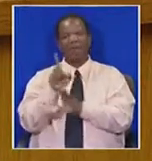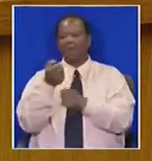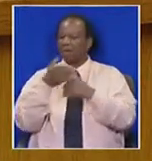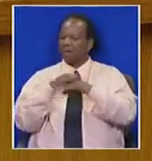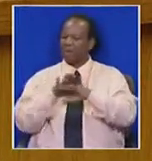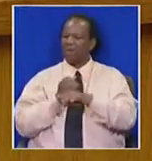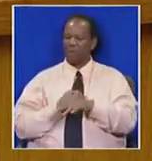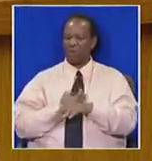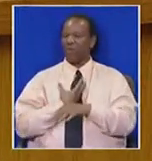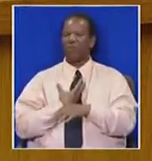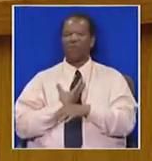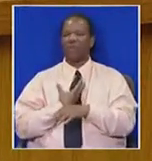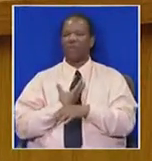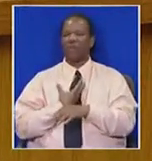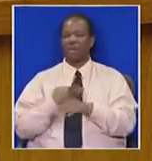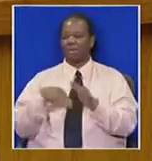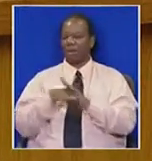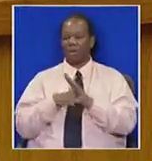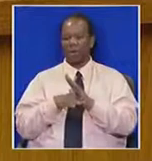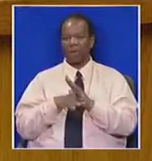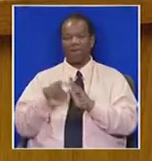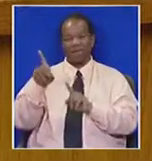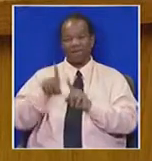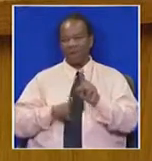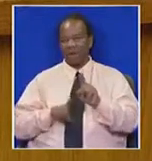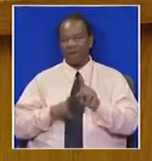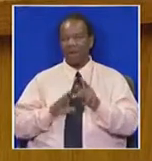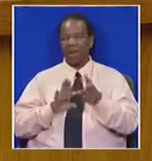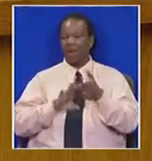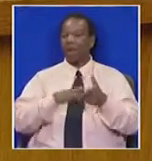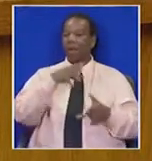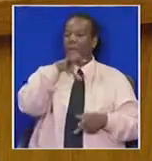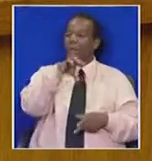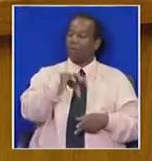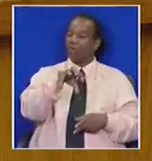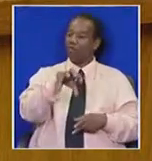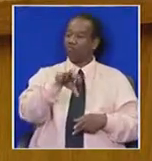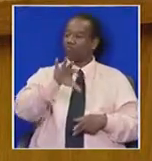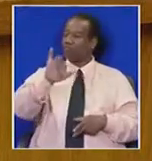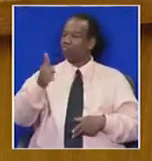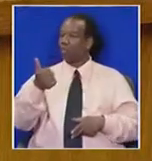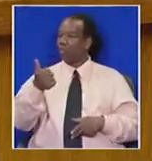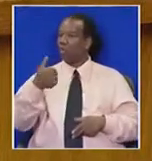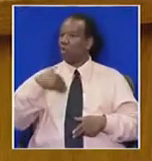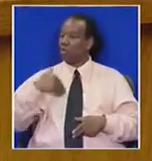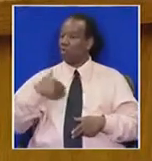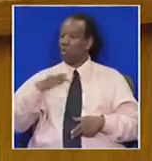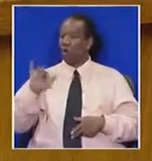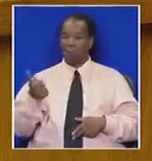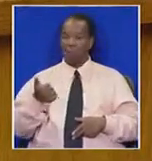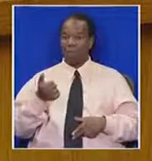it policy or actual programs. The province did not cooperate on employing young people on the war on water